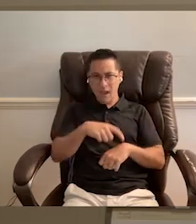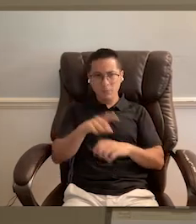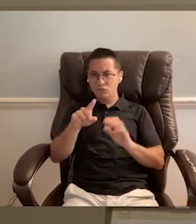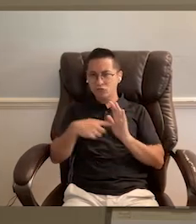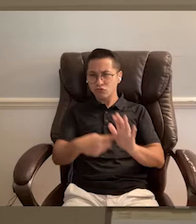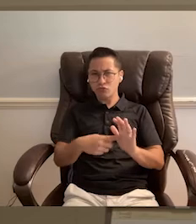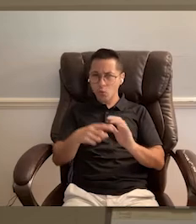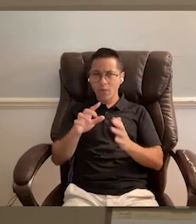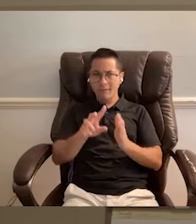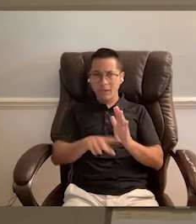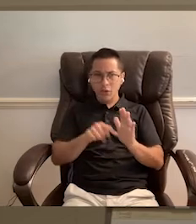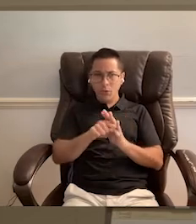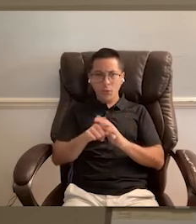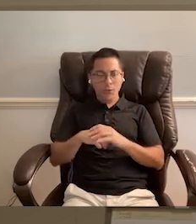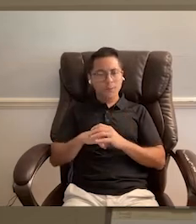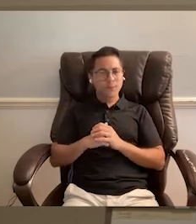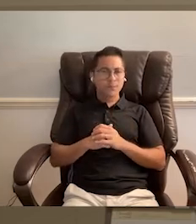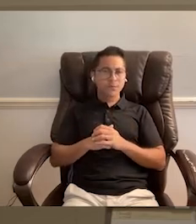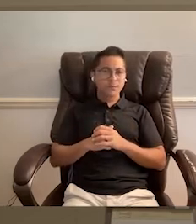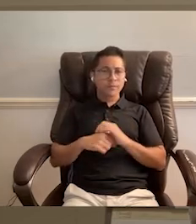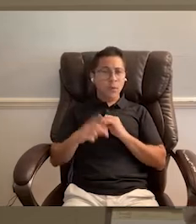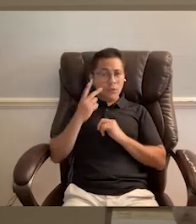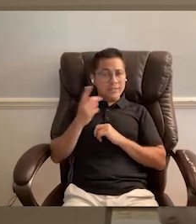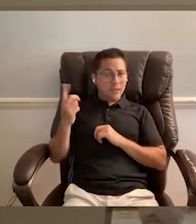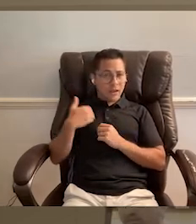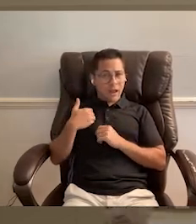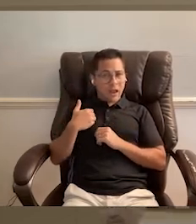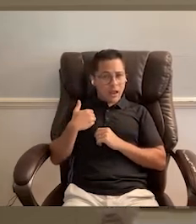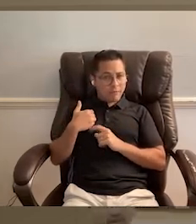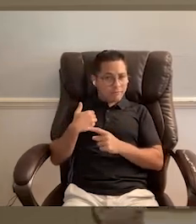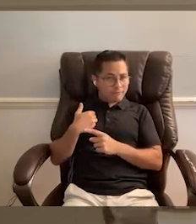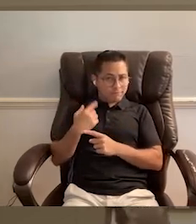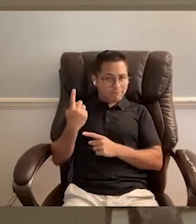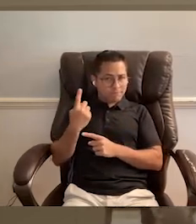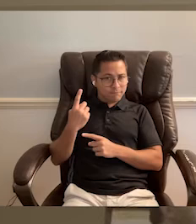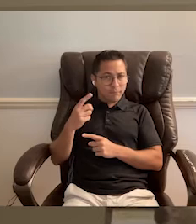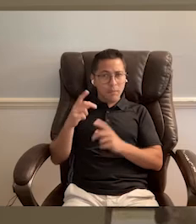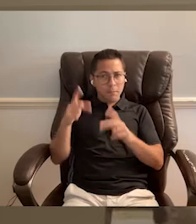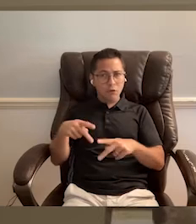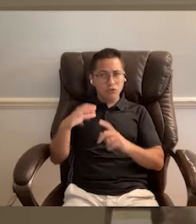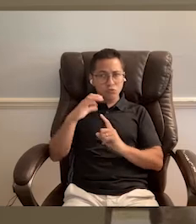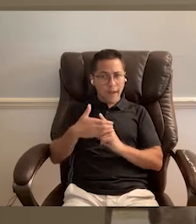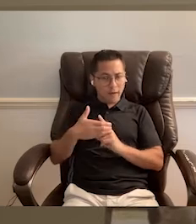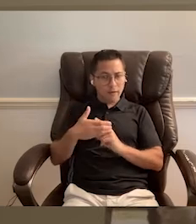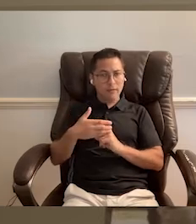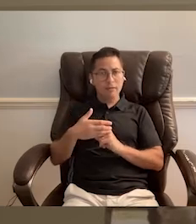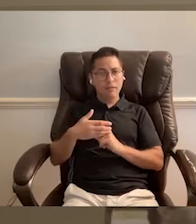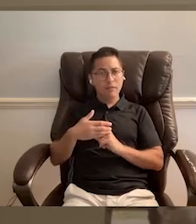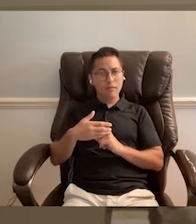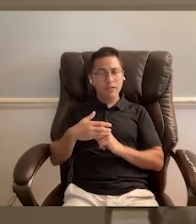again, we have tested this on healthy subjects. We never tested it on actually people with ALS, but the concept is